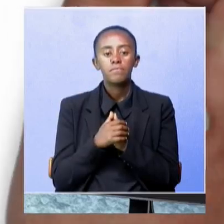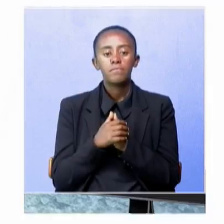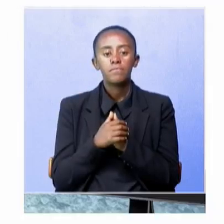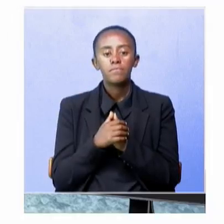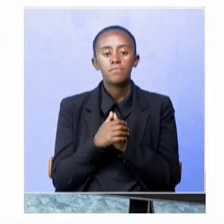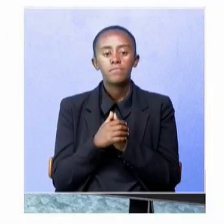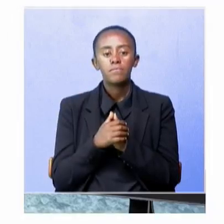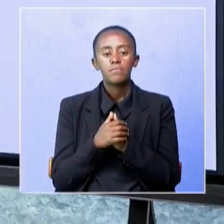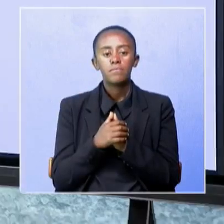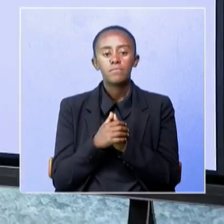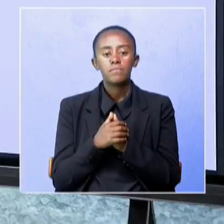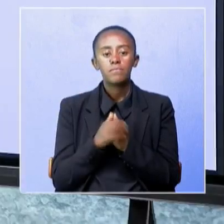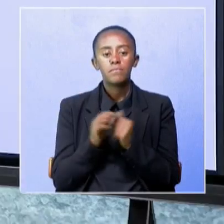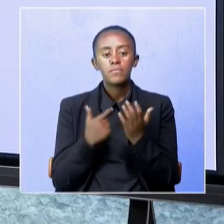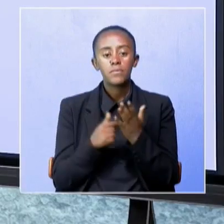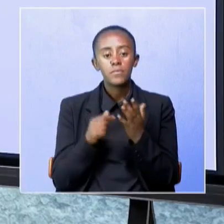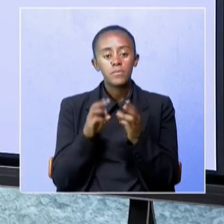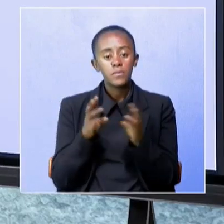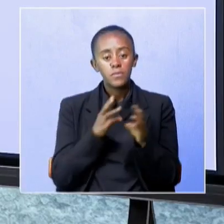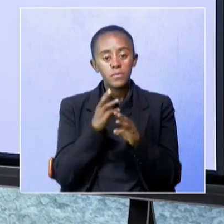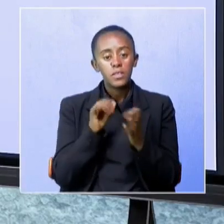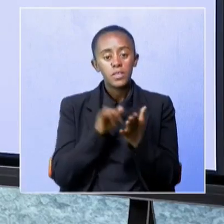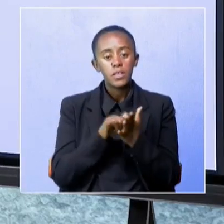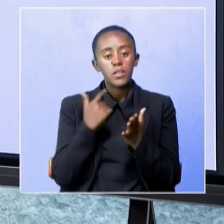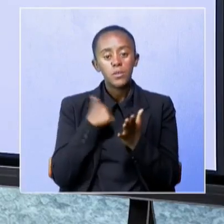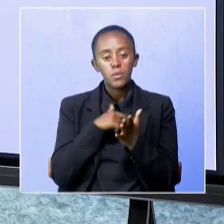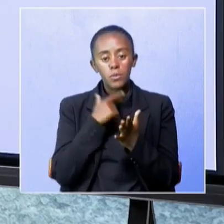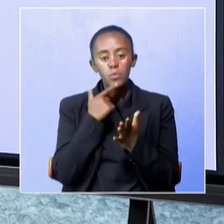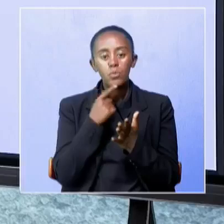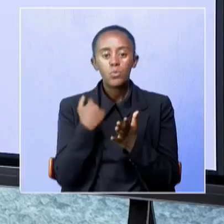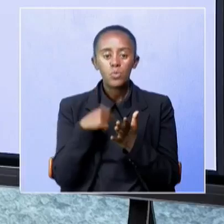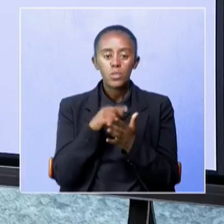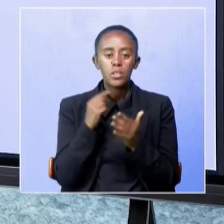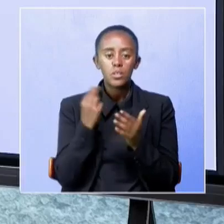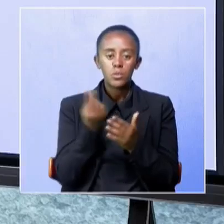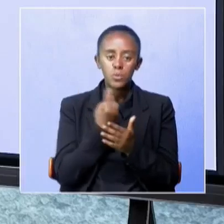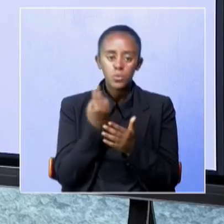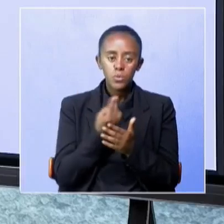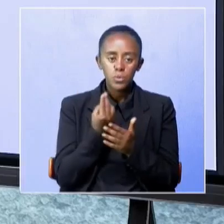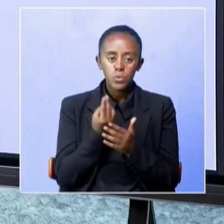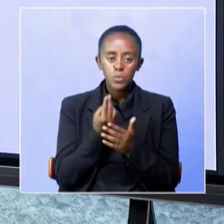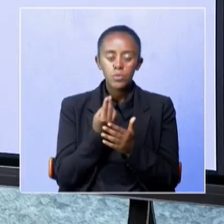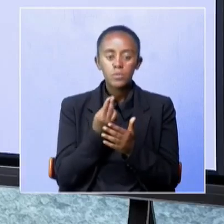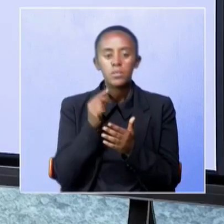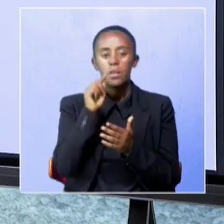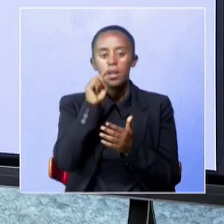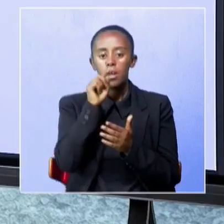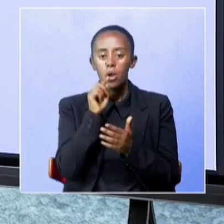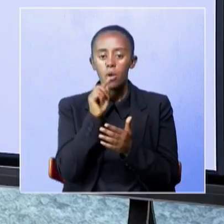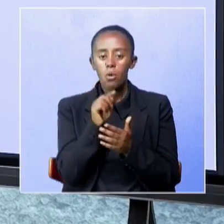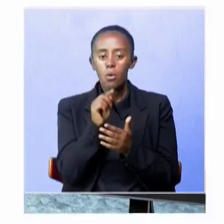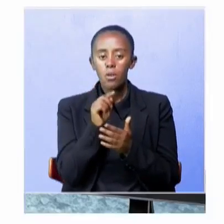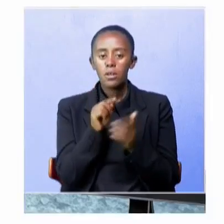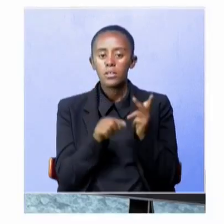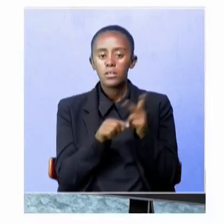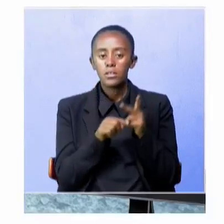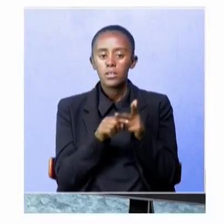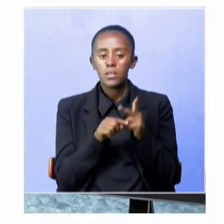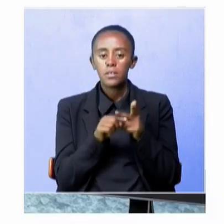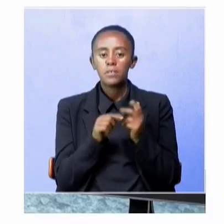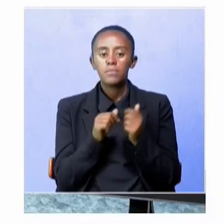This is the second way that we said we could use a colon. The third is